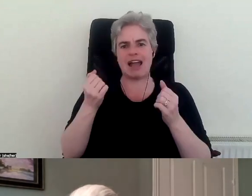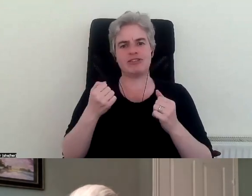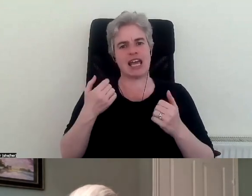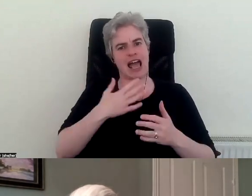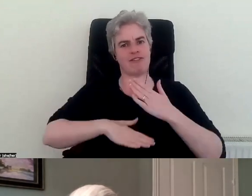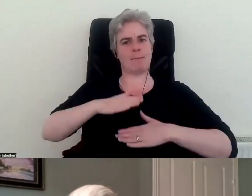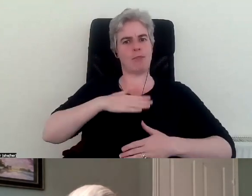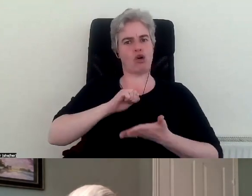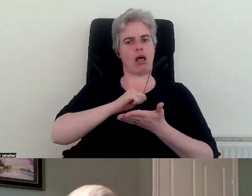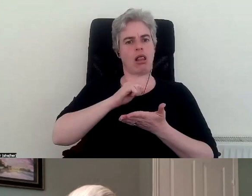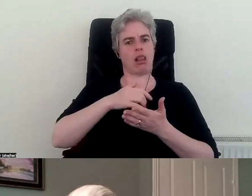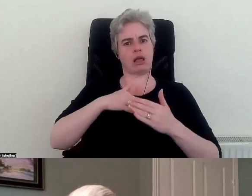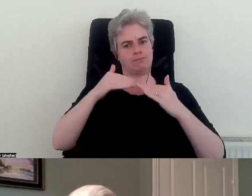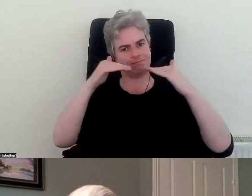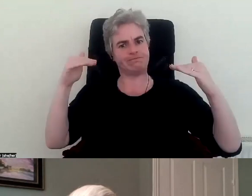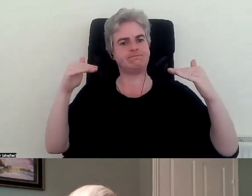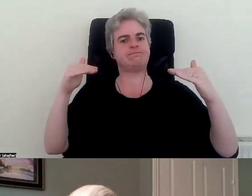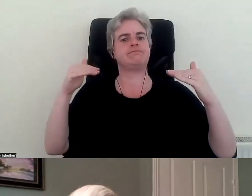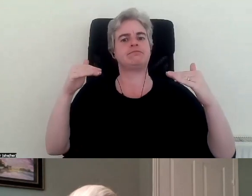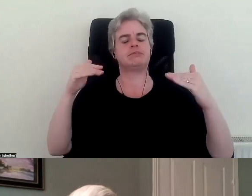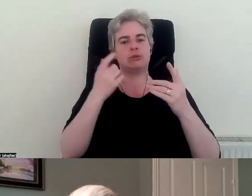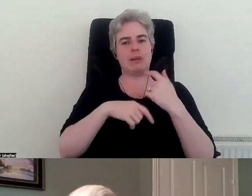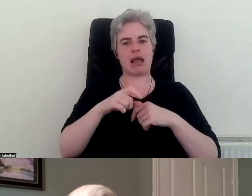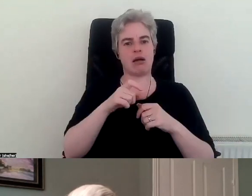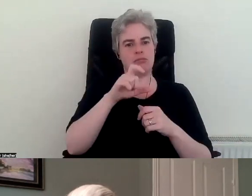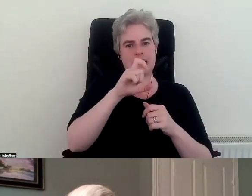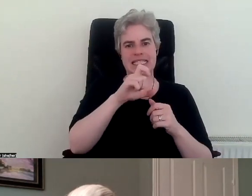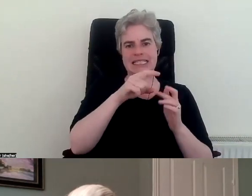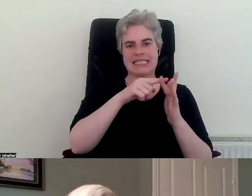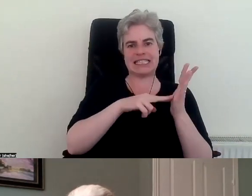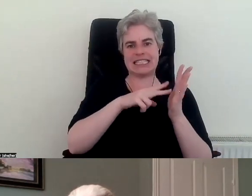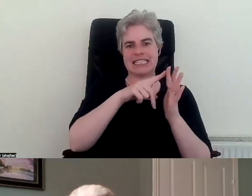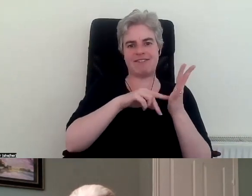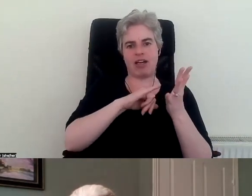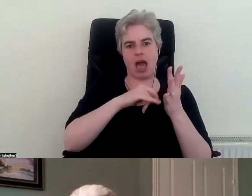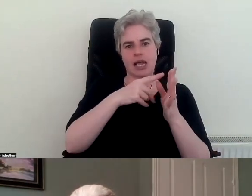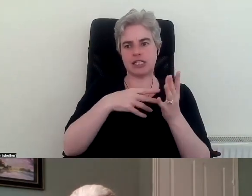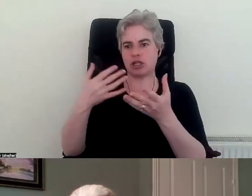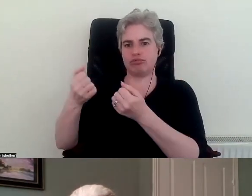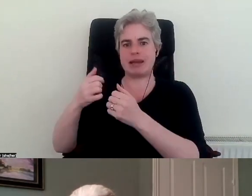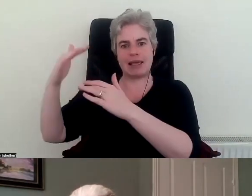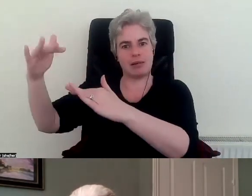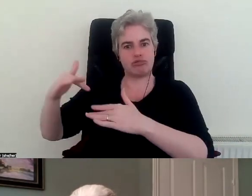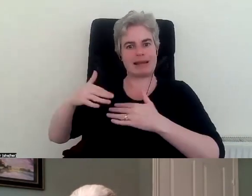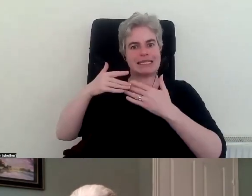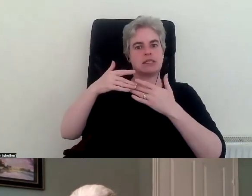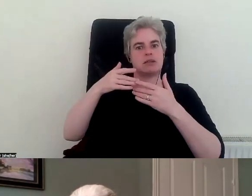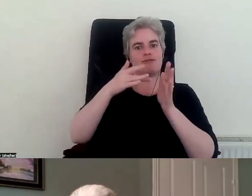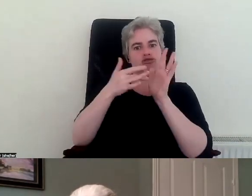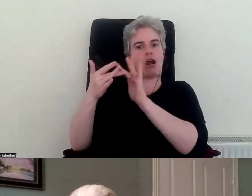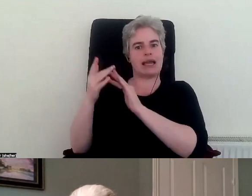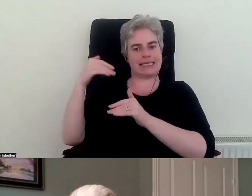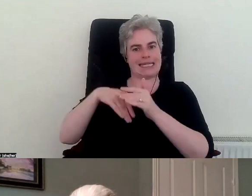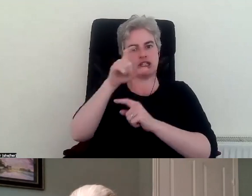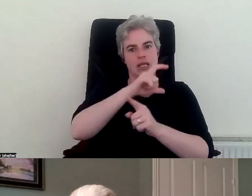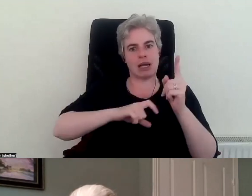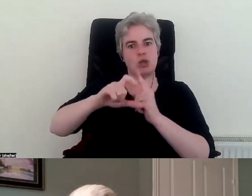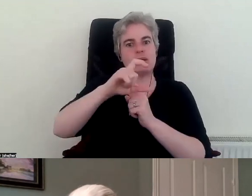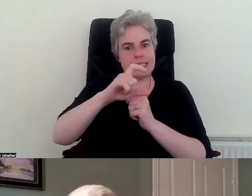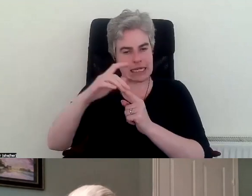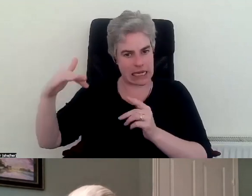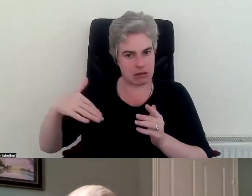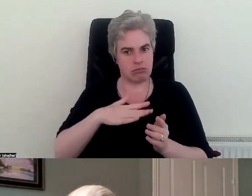to civilize, to bring the presence of Christ into that community. There's